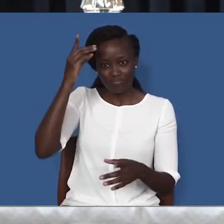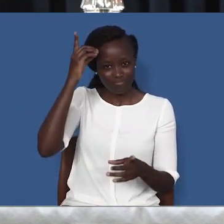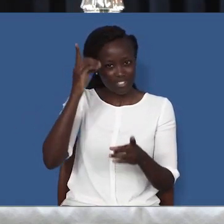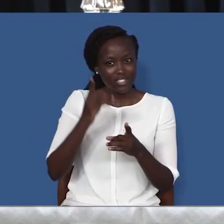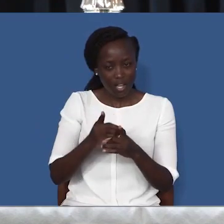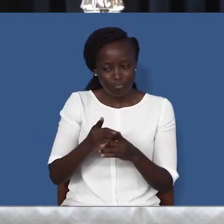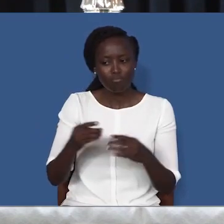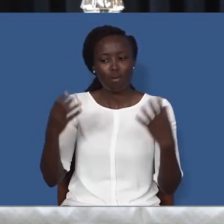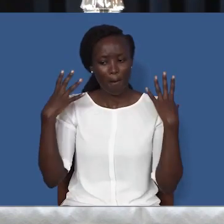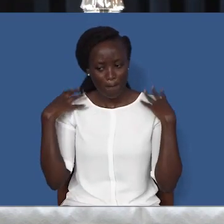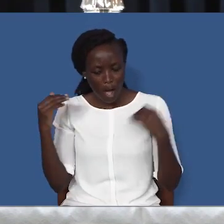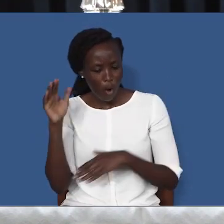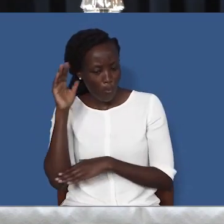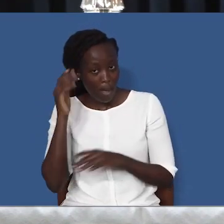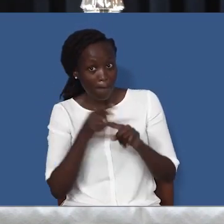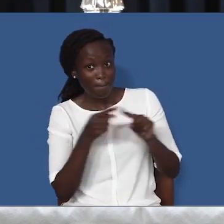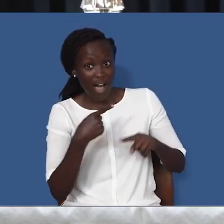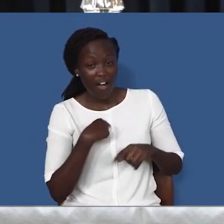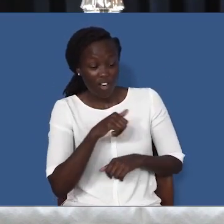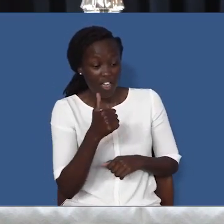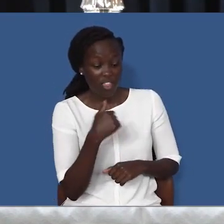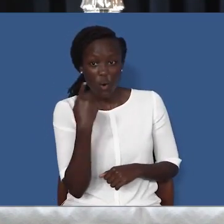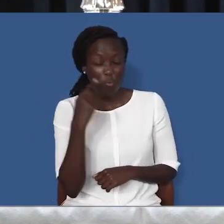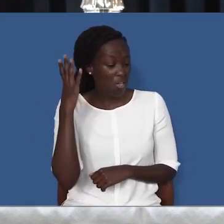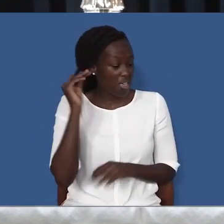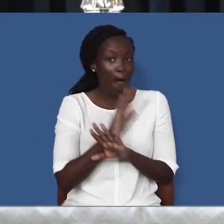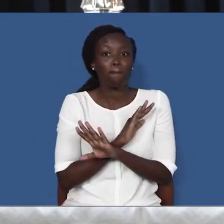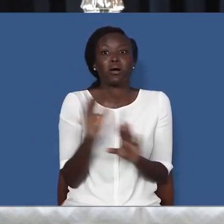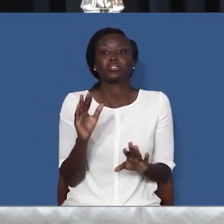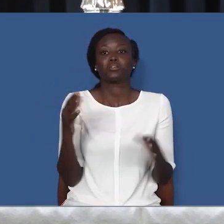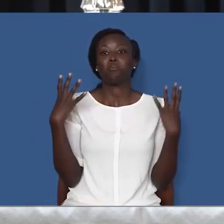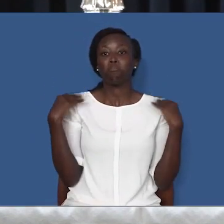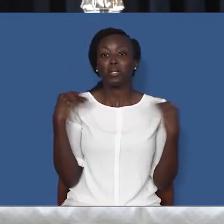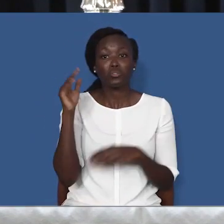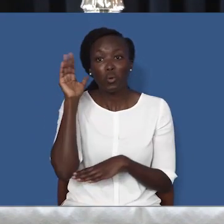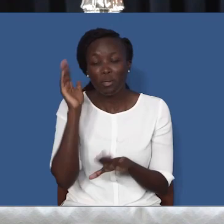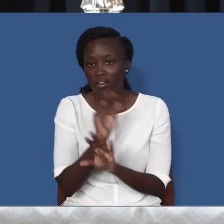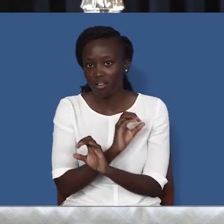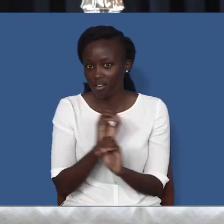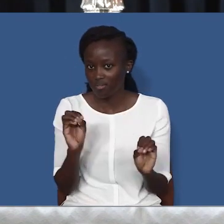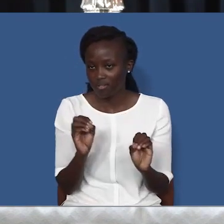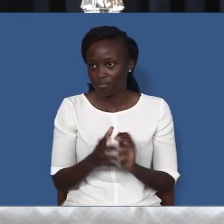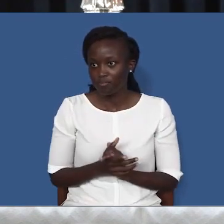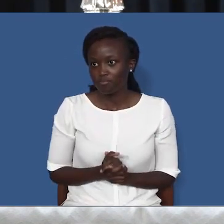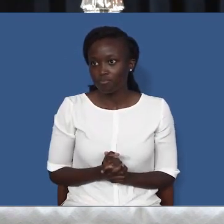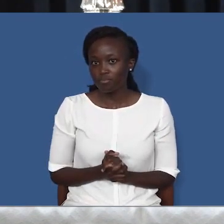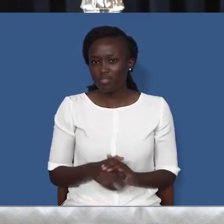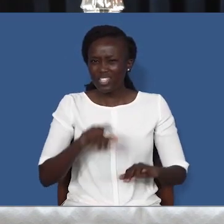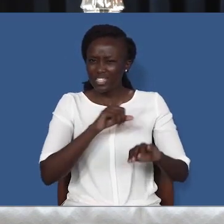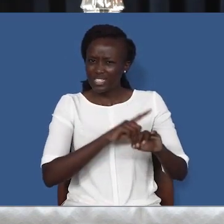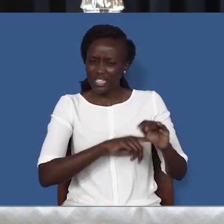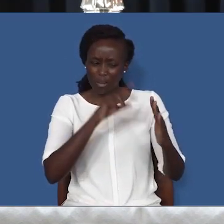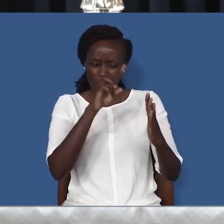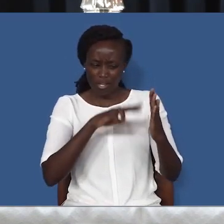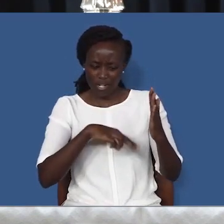those who just hear and do not apply the word of God. When you read this parable,